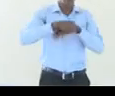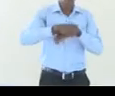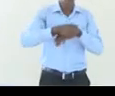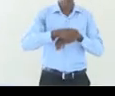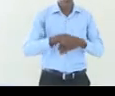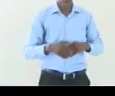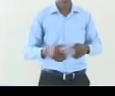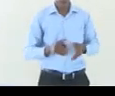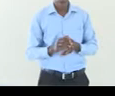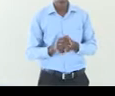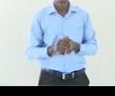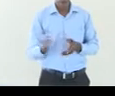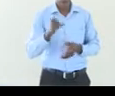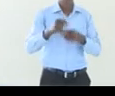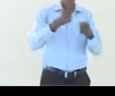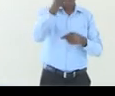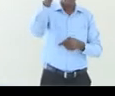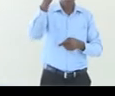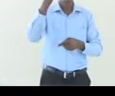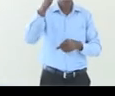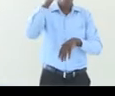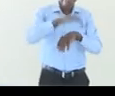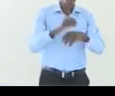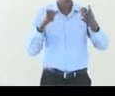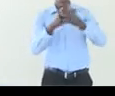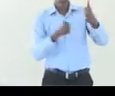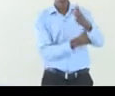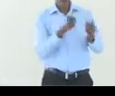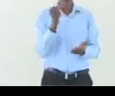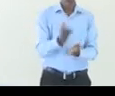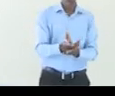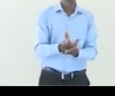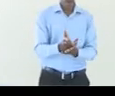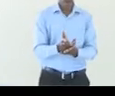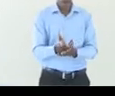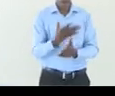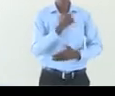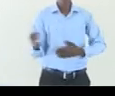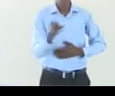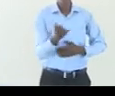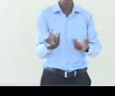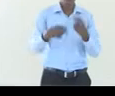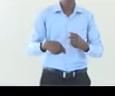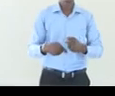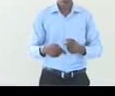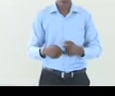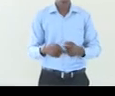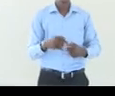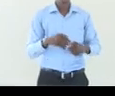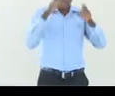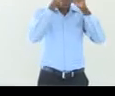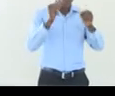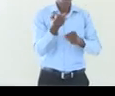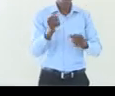to University of London. They went to Oxford on scholarship. And they came and are superintending a